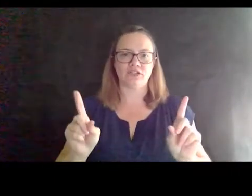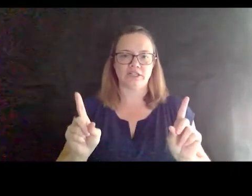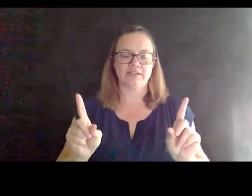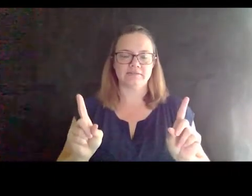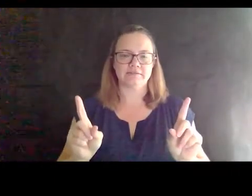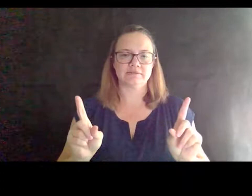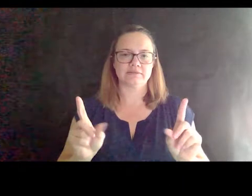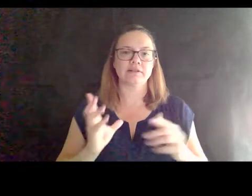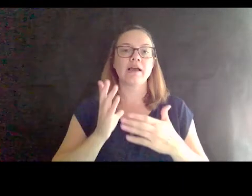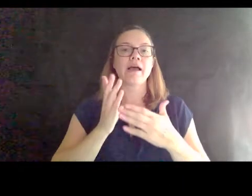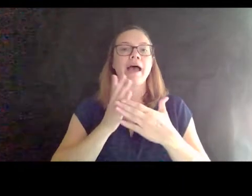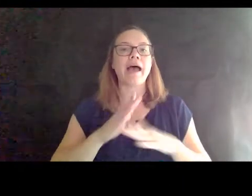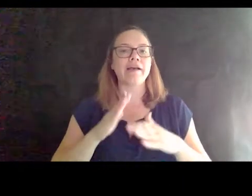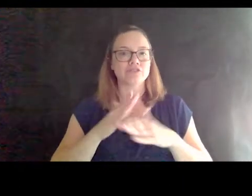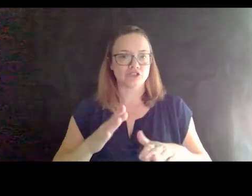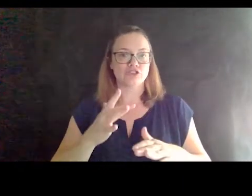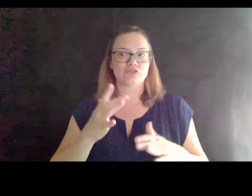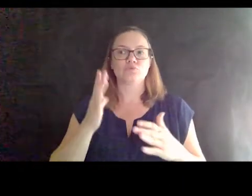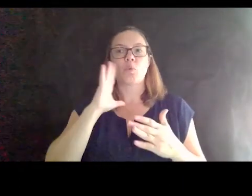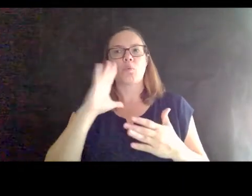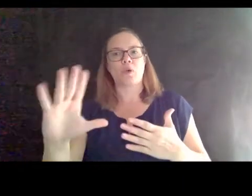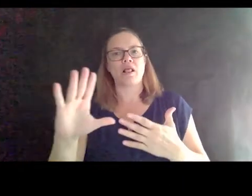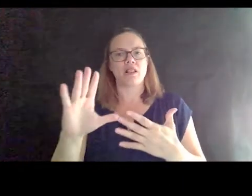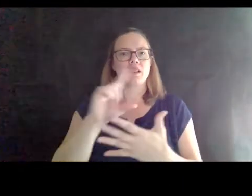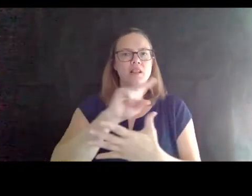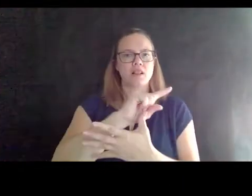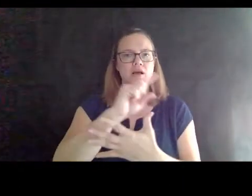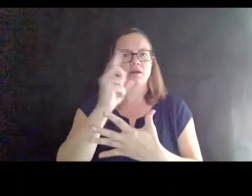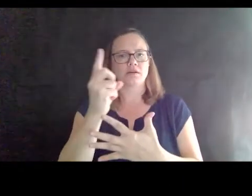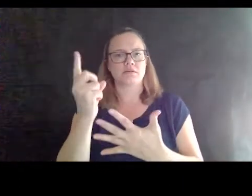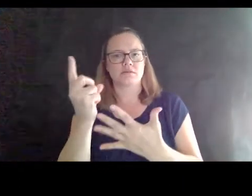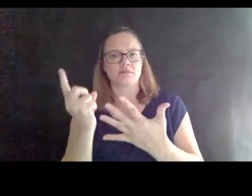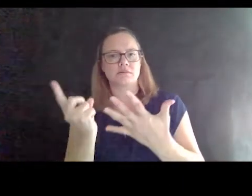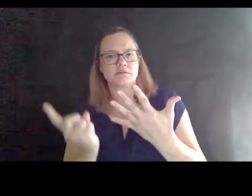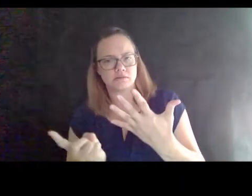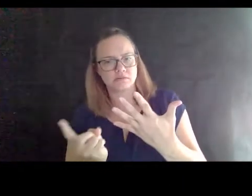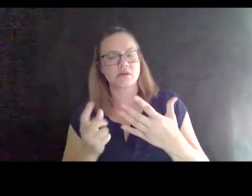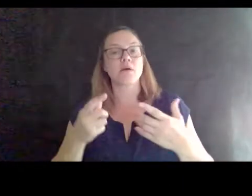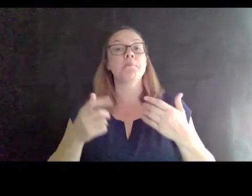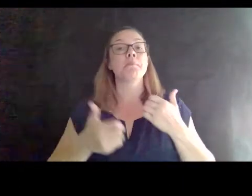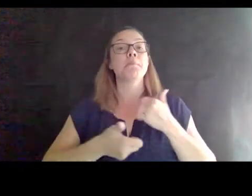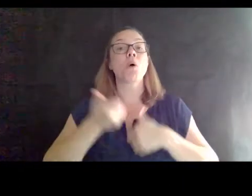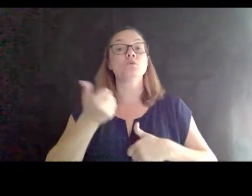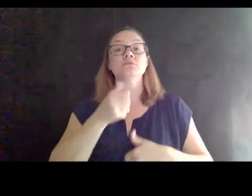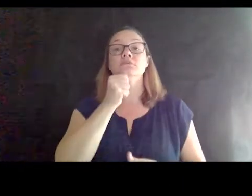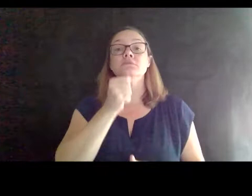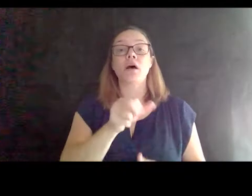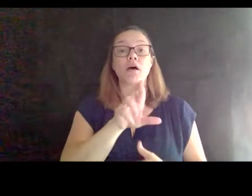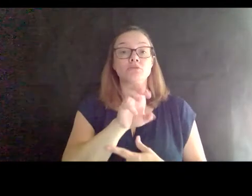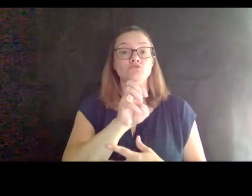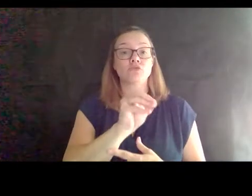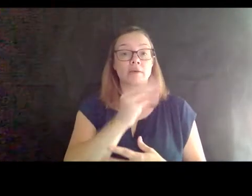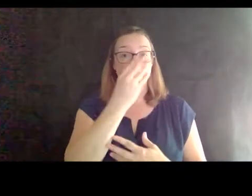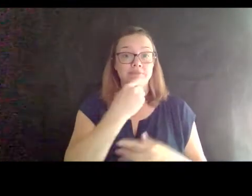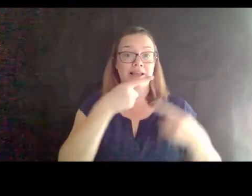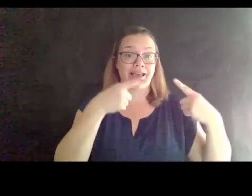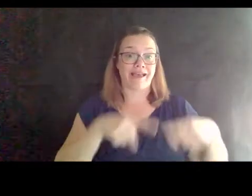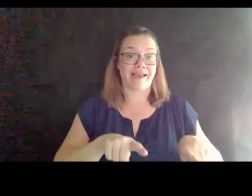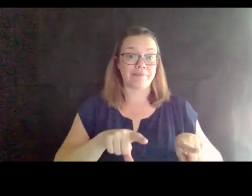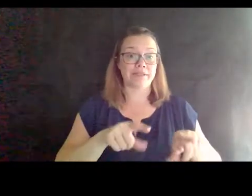through the stages in a sequential fashion. Most non-REM sleep occurs early in the night.